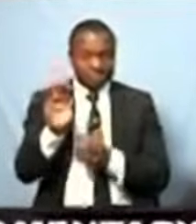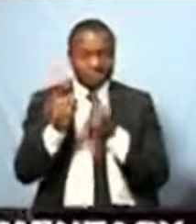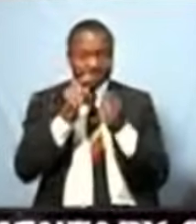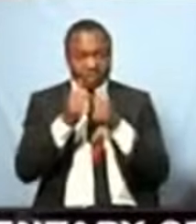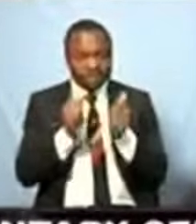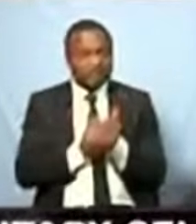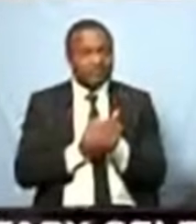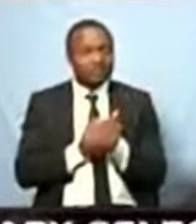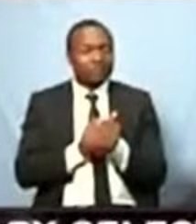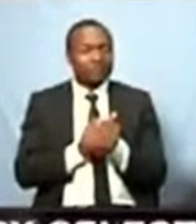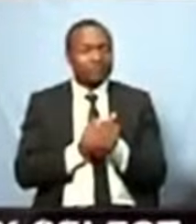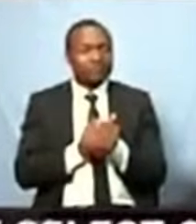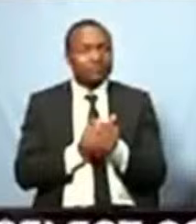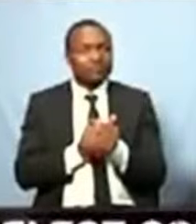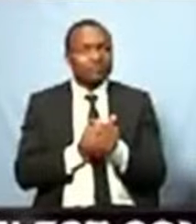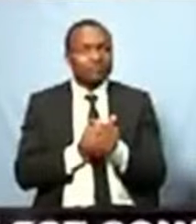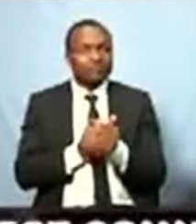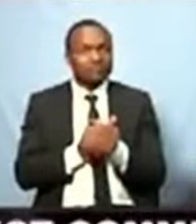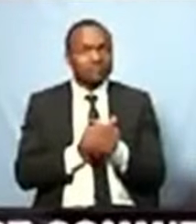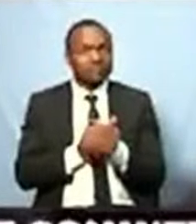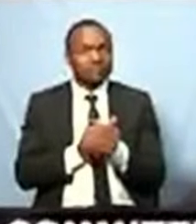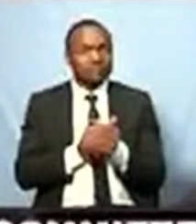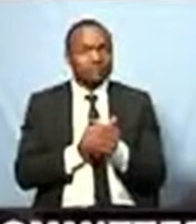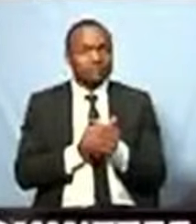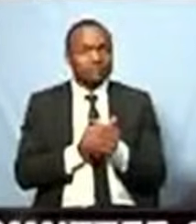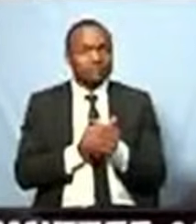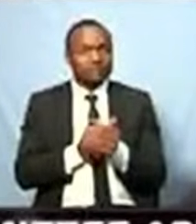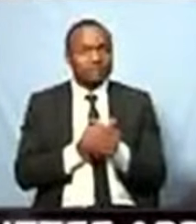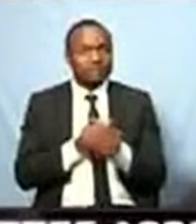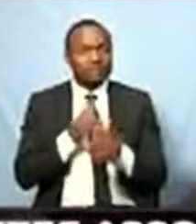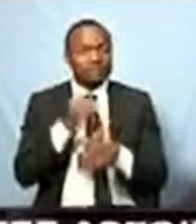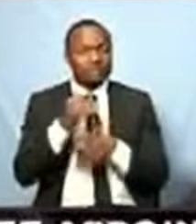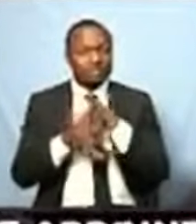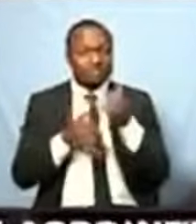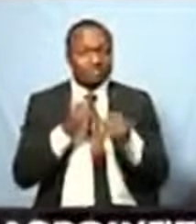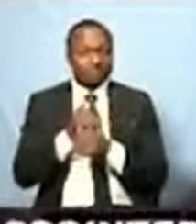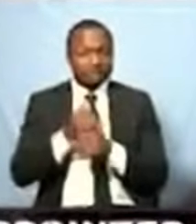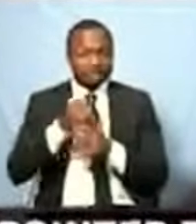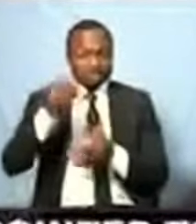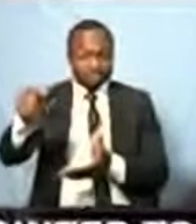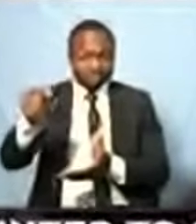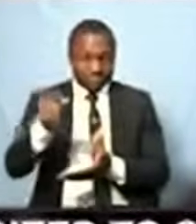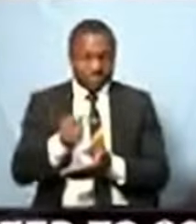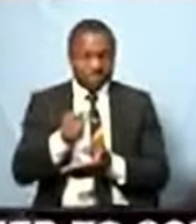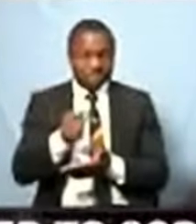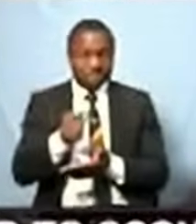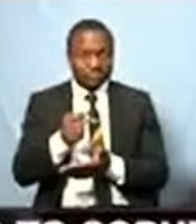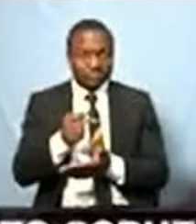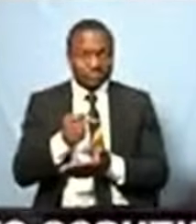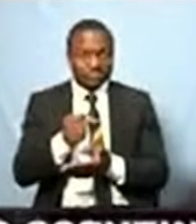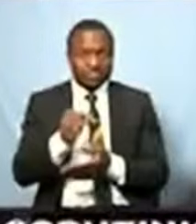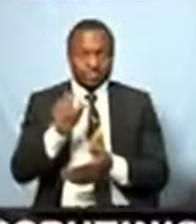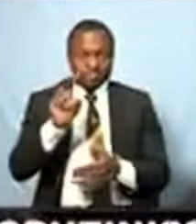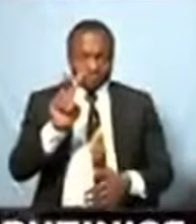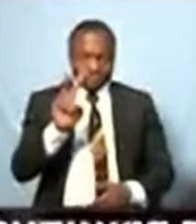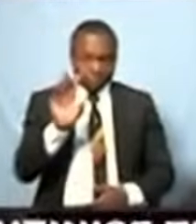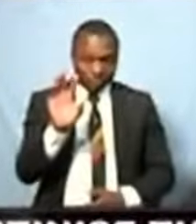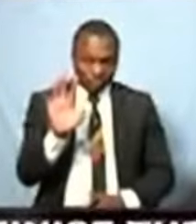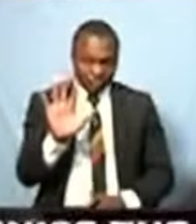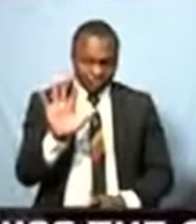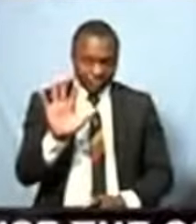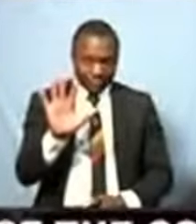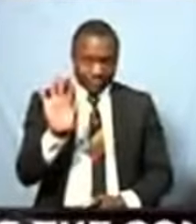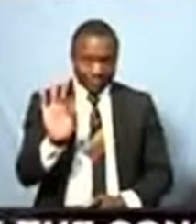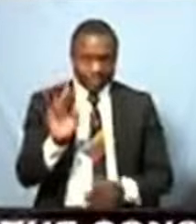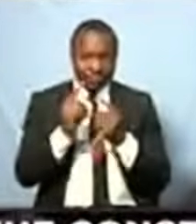about the age who should be nominated. It talks about embracing. Article 259